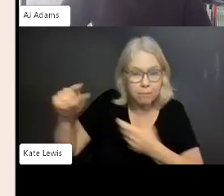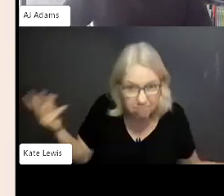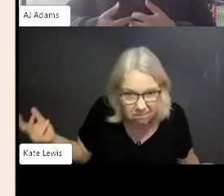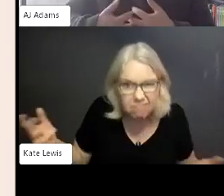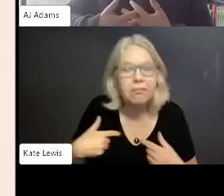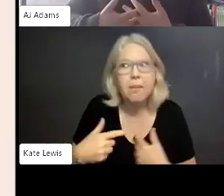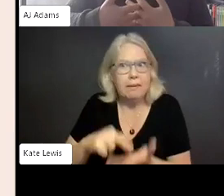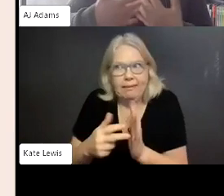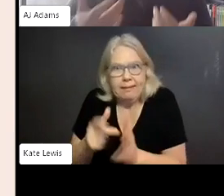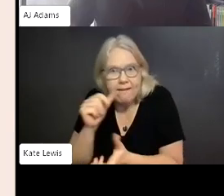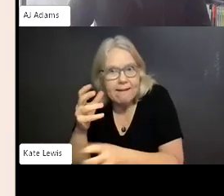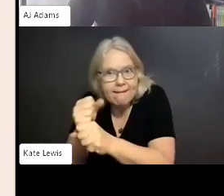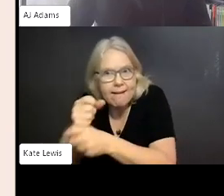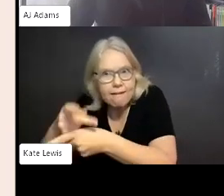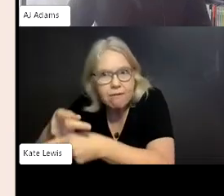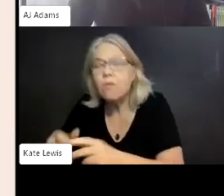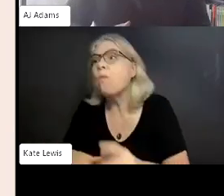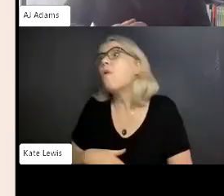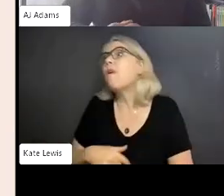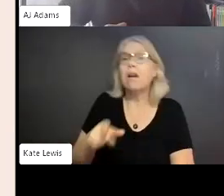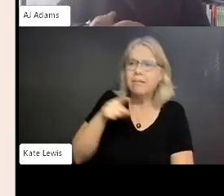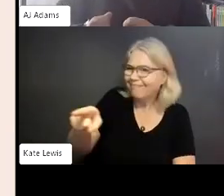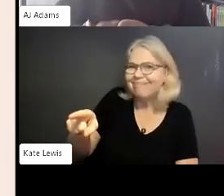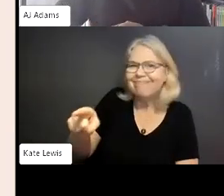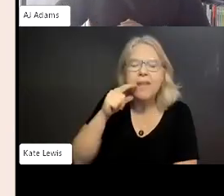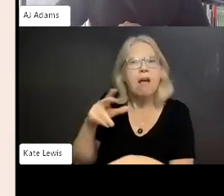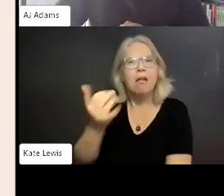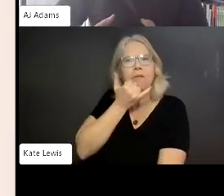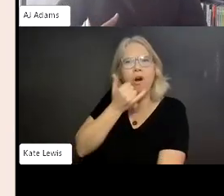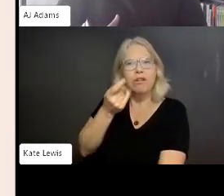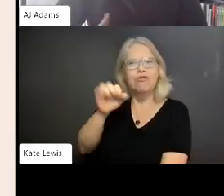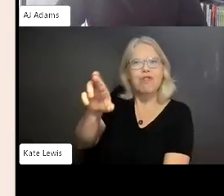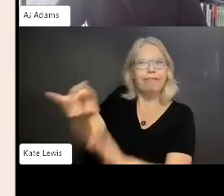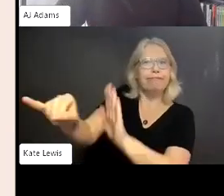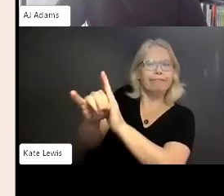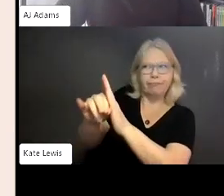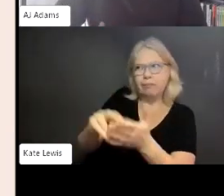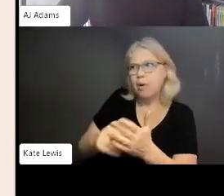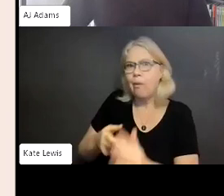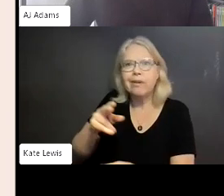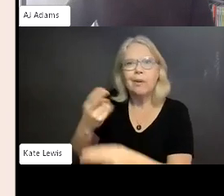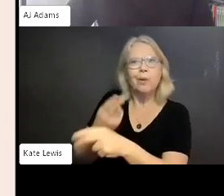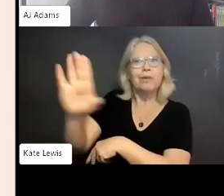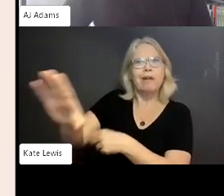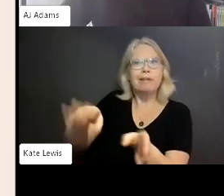name. Lack of a gender affirmation, that can be refusing someone hormone therapy just because of their age. It could